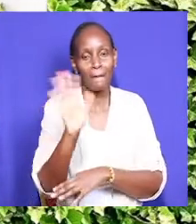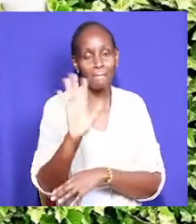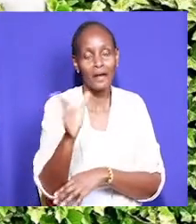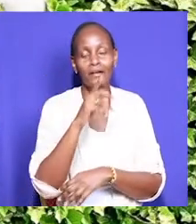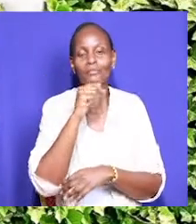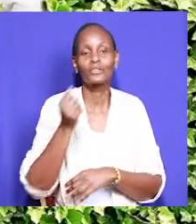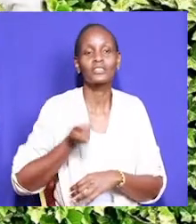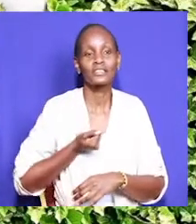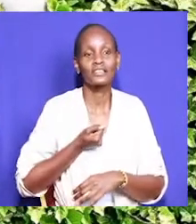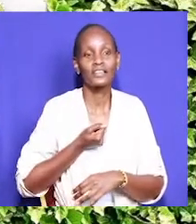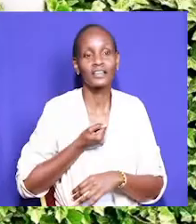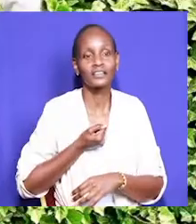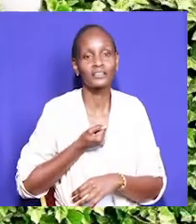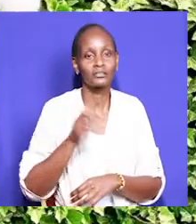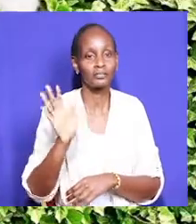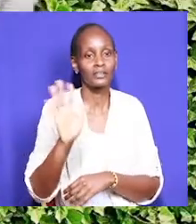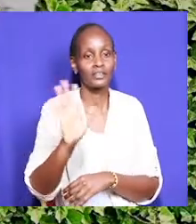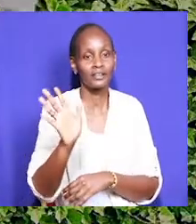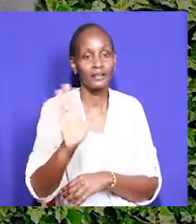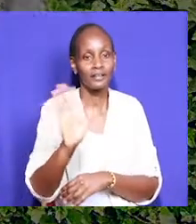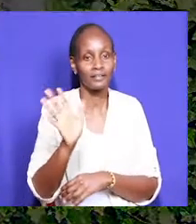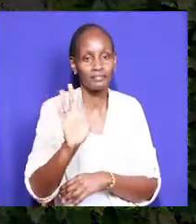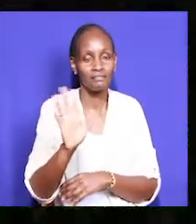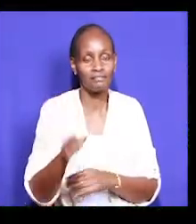and girls. Bye.